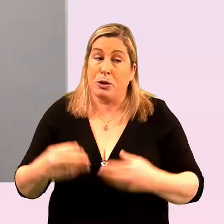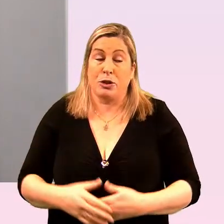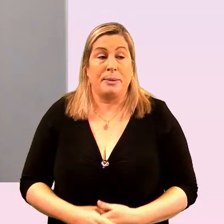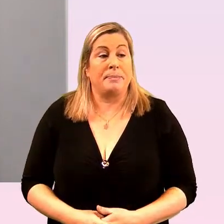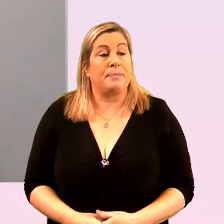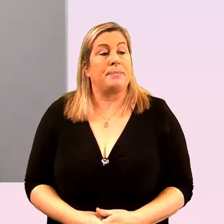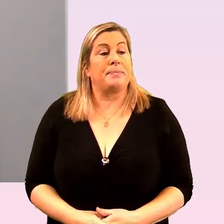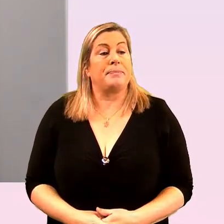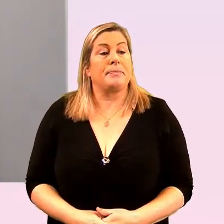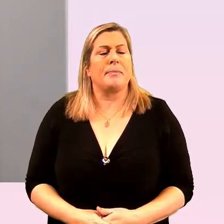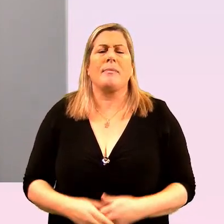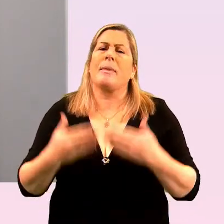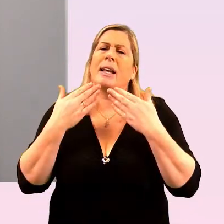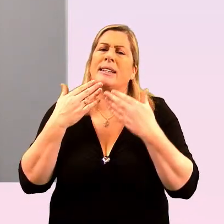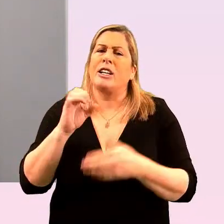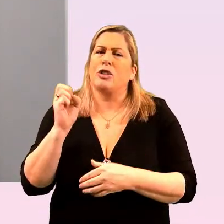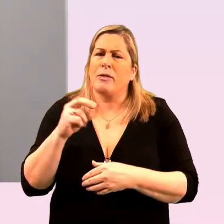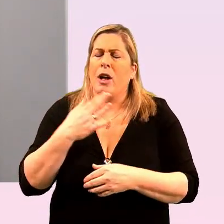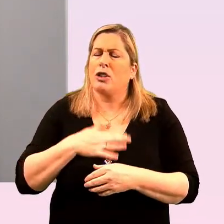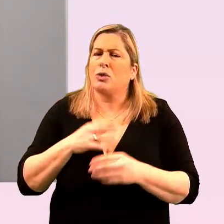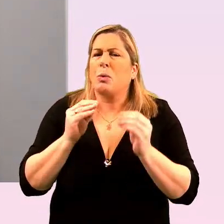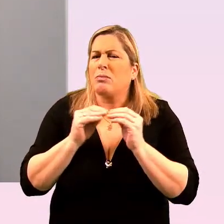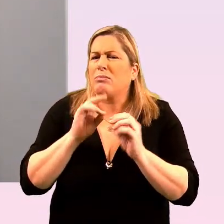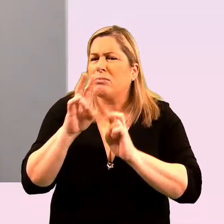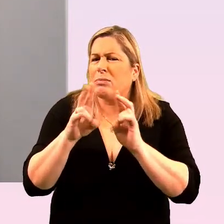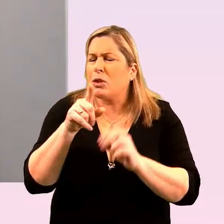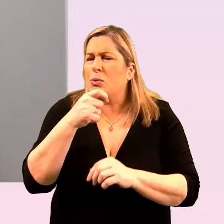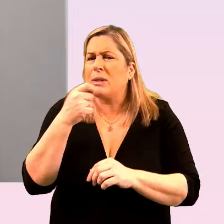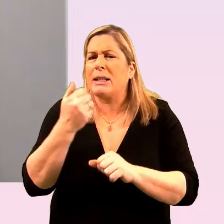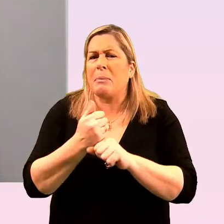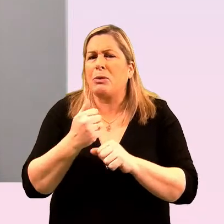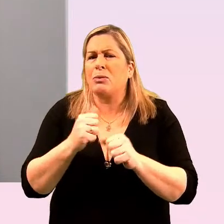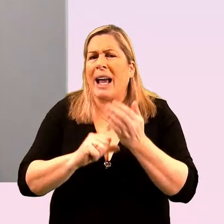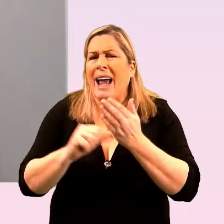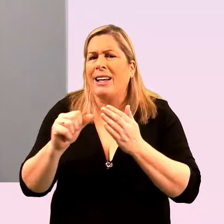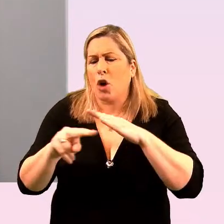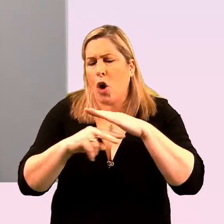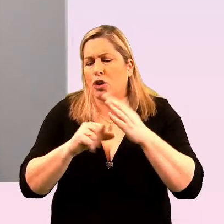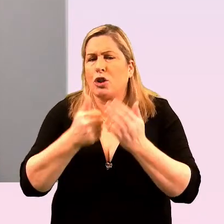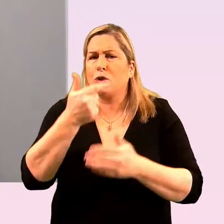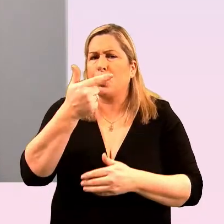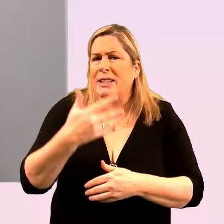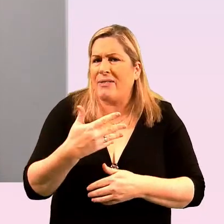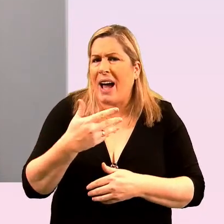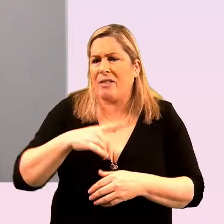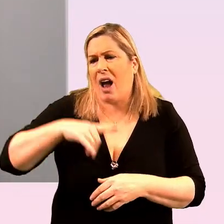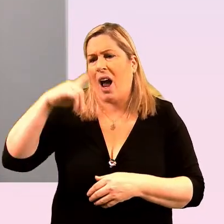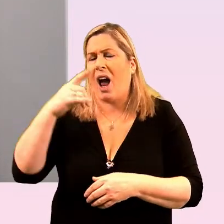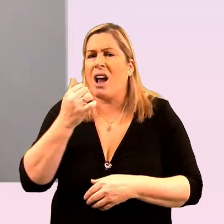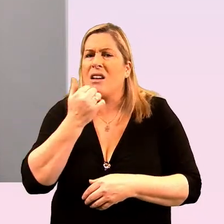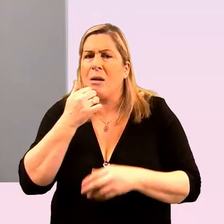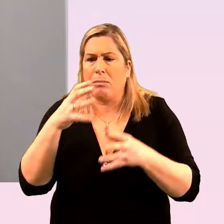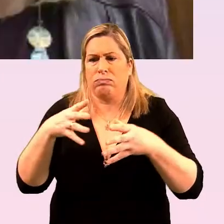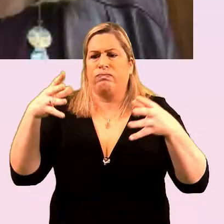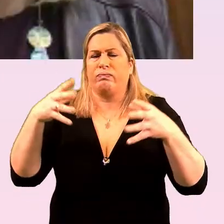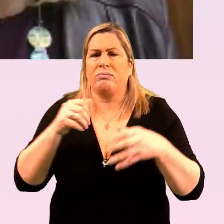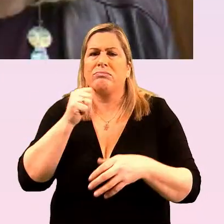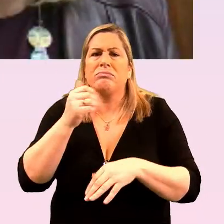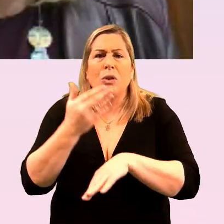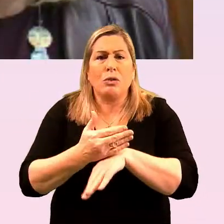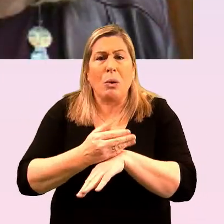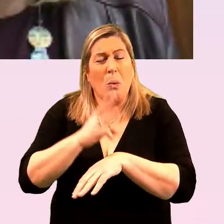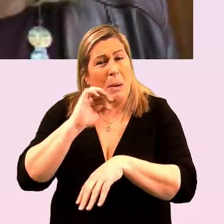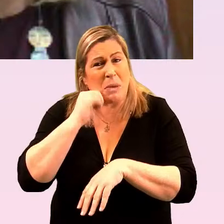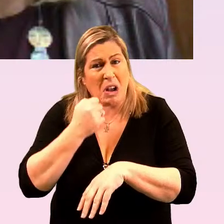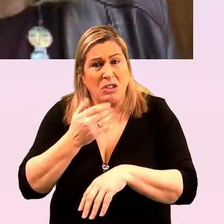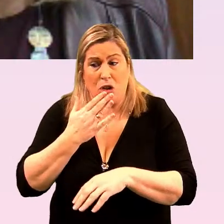Thank you, Siobhan. I just want to touch on some things you said there. The under 25 has a much higher rate of unemployment. Is there any indication as to why? Is that coming from school,